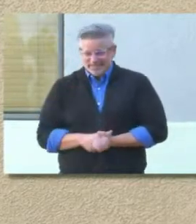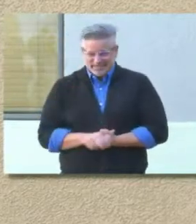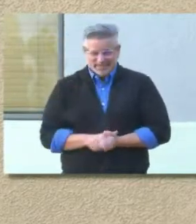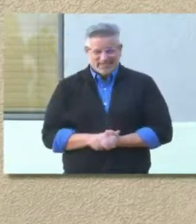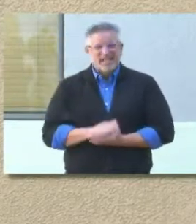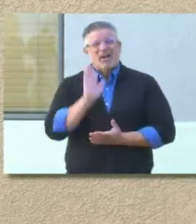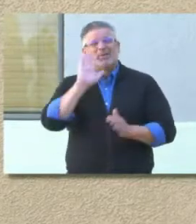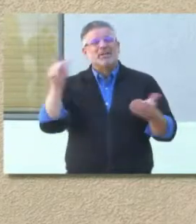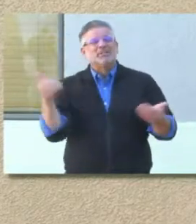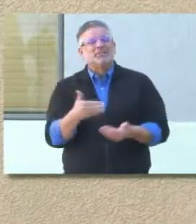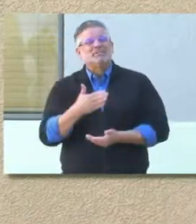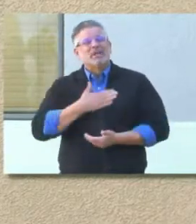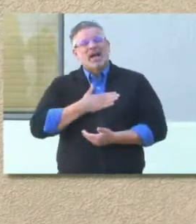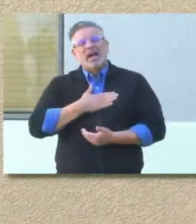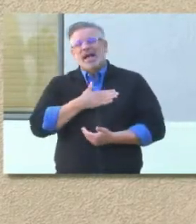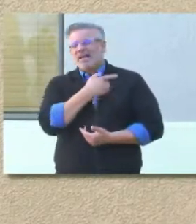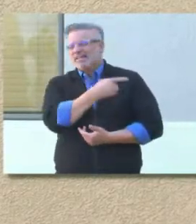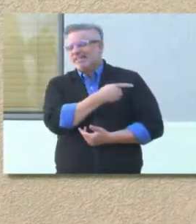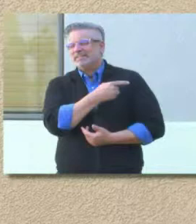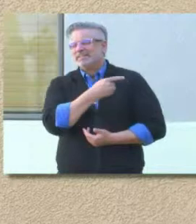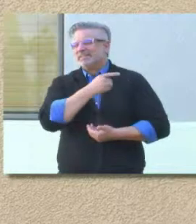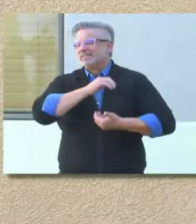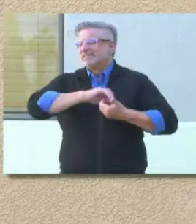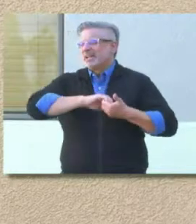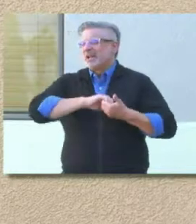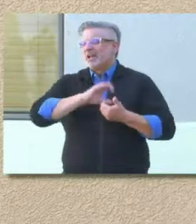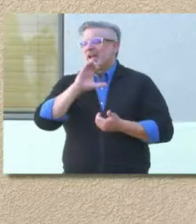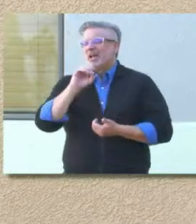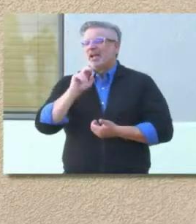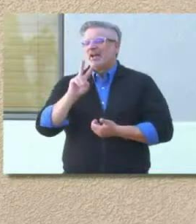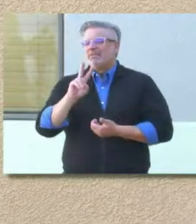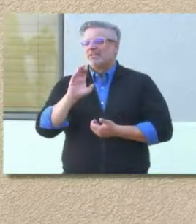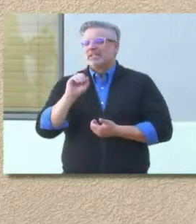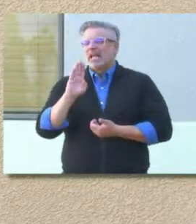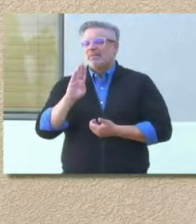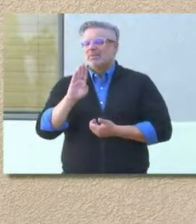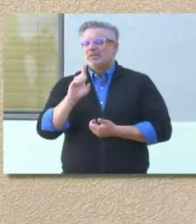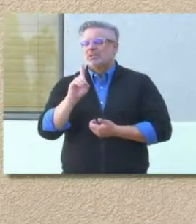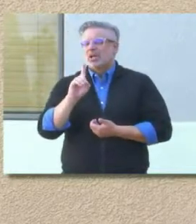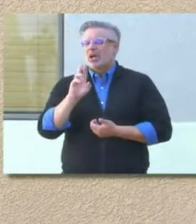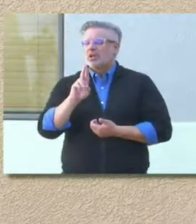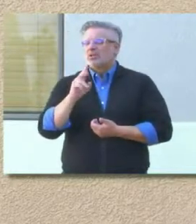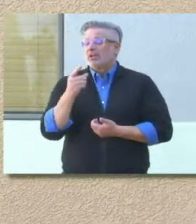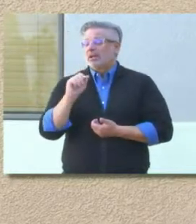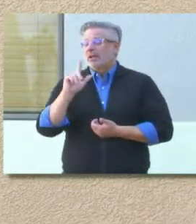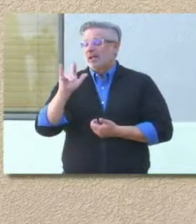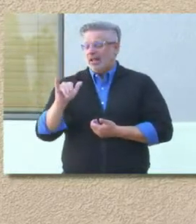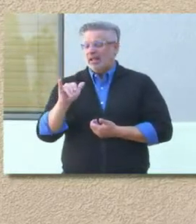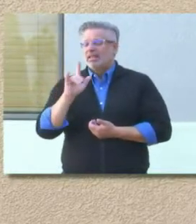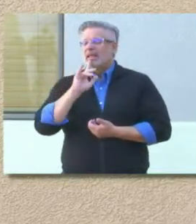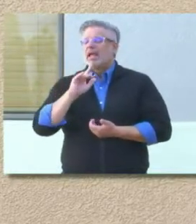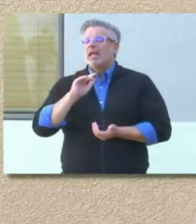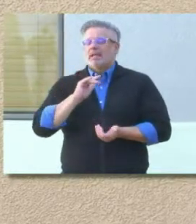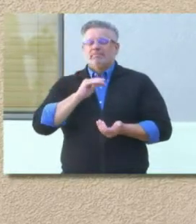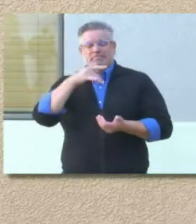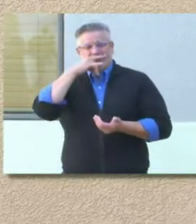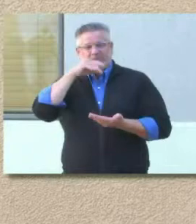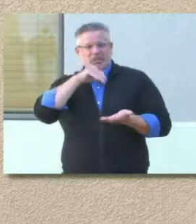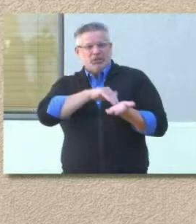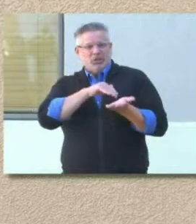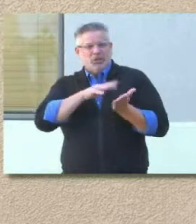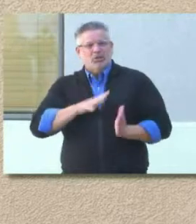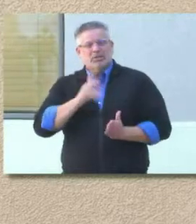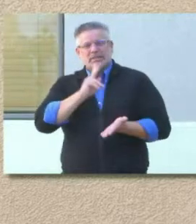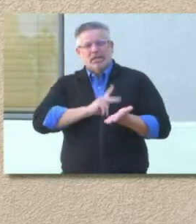I'm going to introduce you my fellow colleague on the governor's cabinet, Dr. Mart Galley, an esteemed pediatrician who now is the